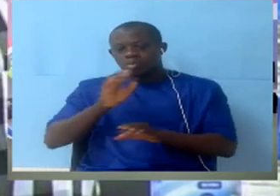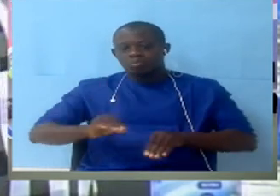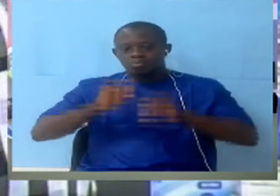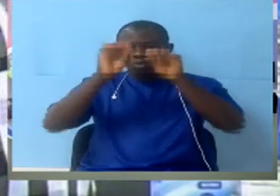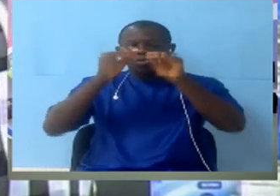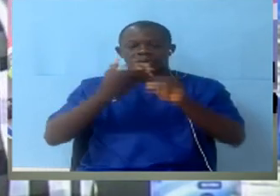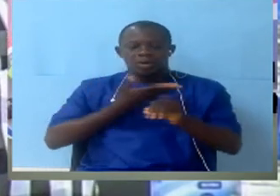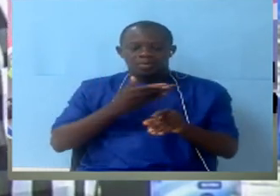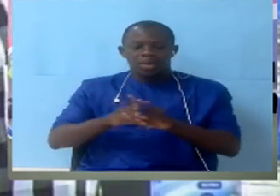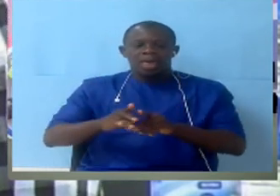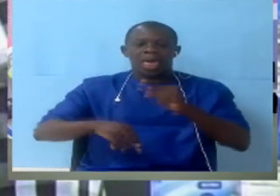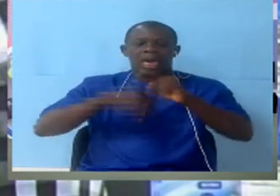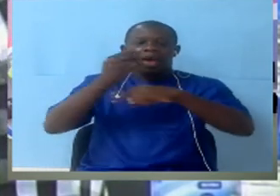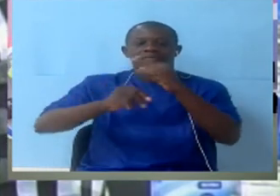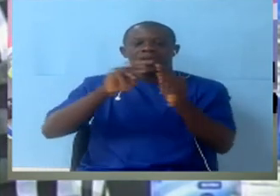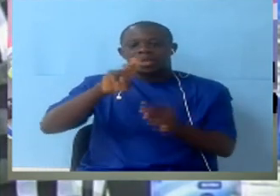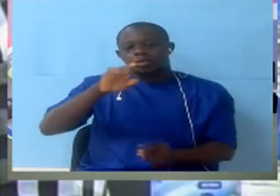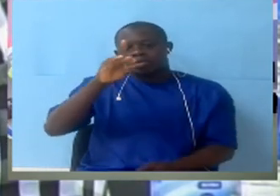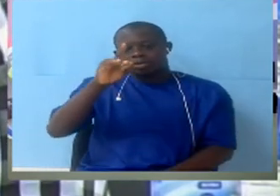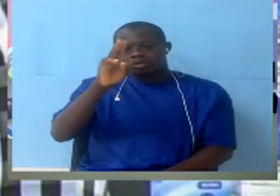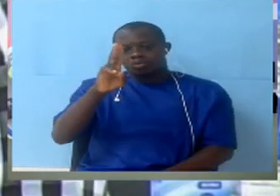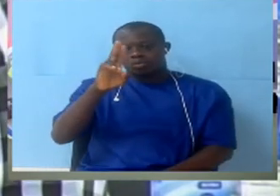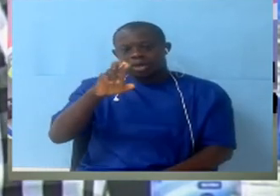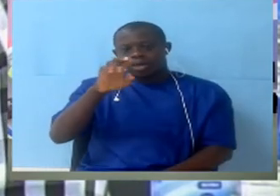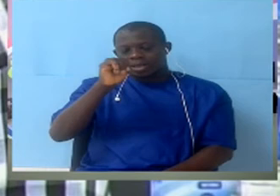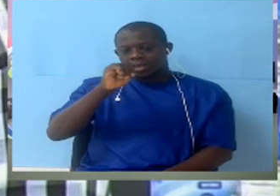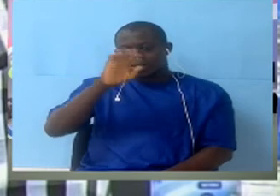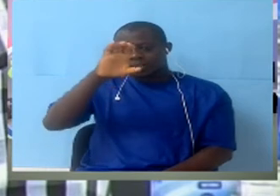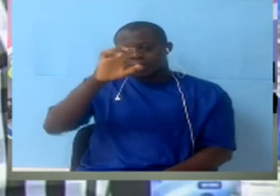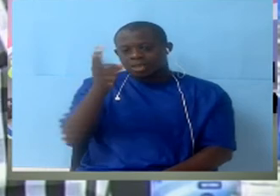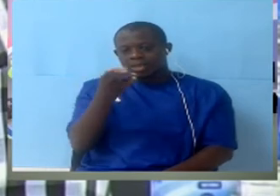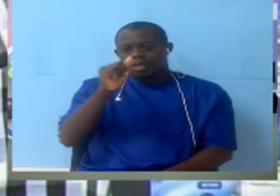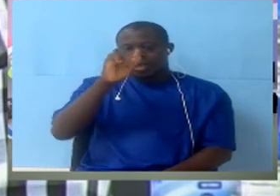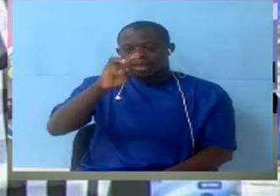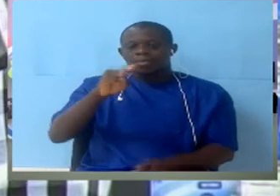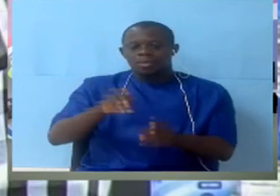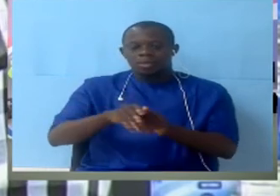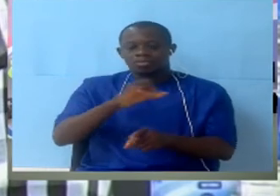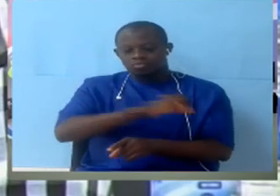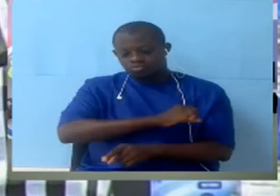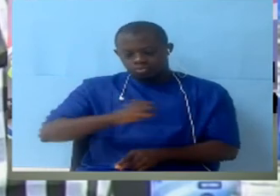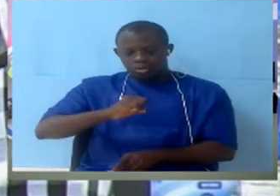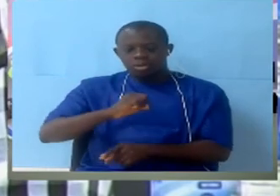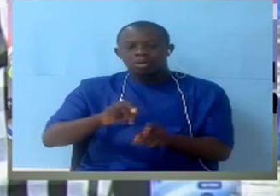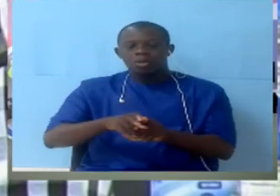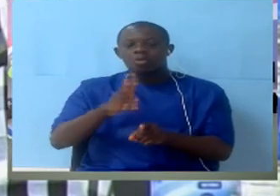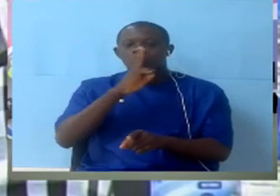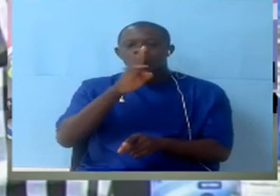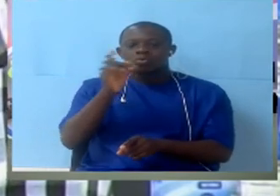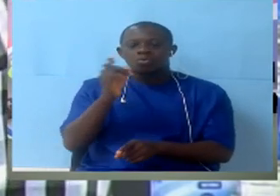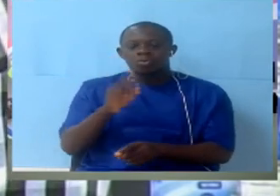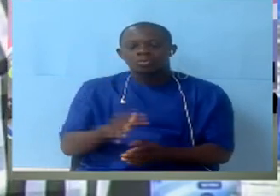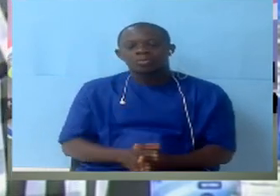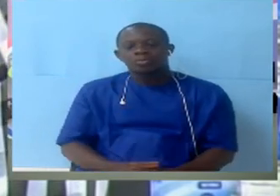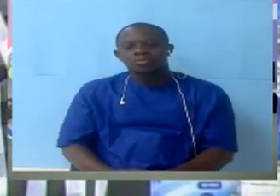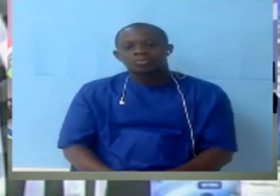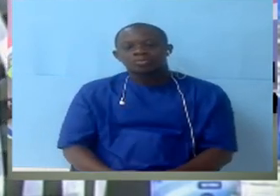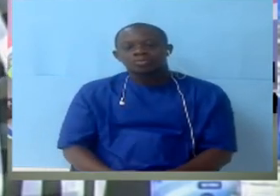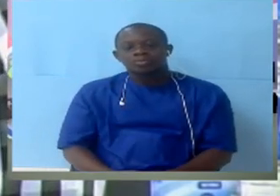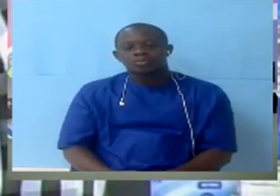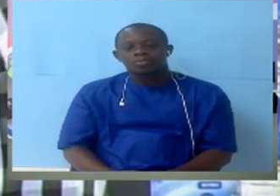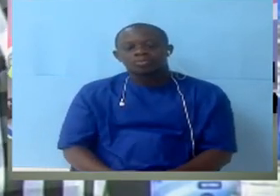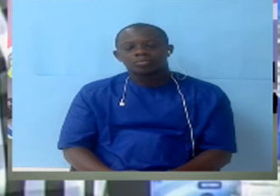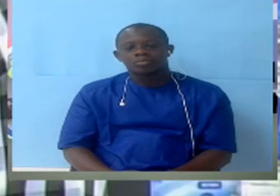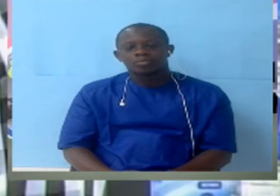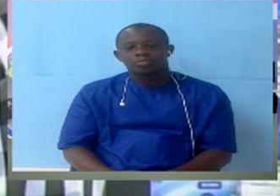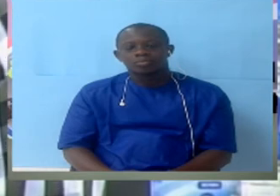Ndur Cham's coup d'etat. After Ndur Cham's attempted coup. Like who? Nkamunda Juma. People like, immediately after